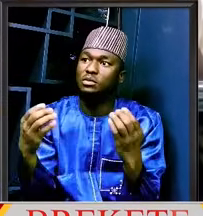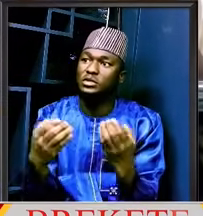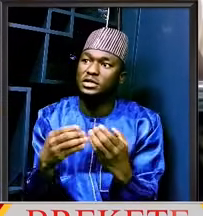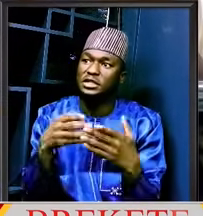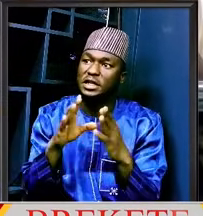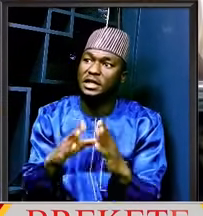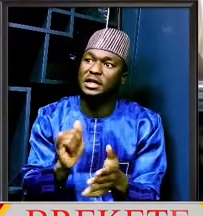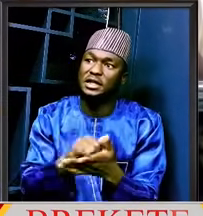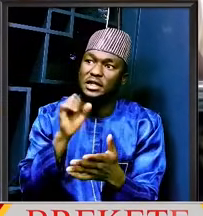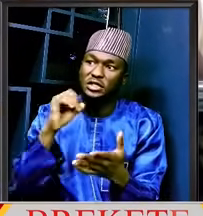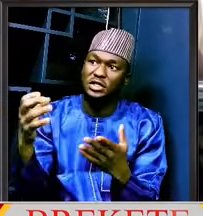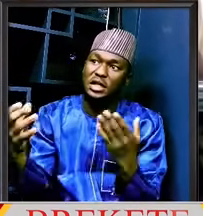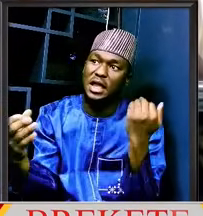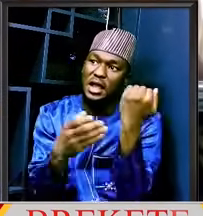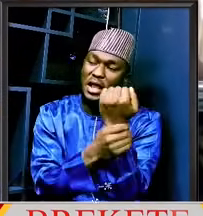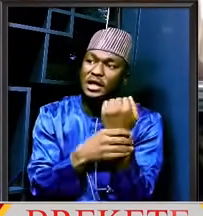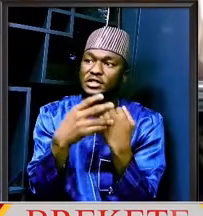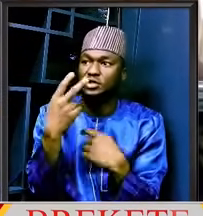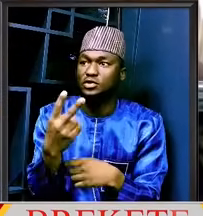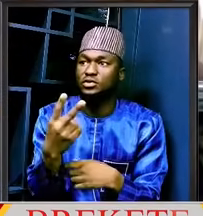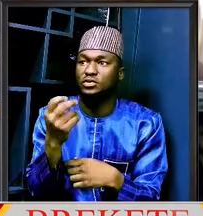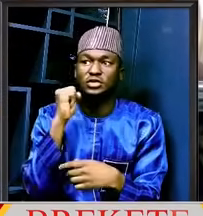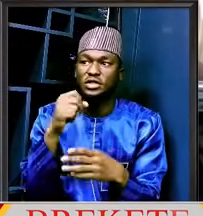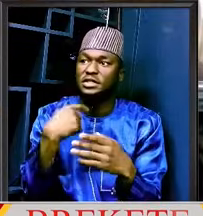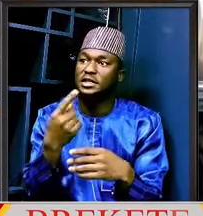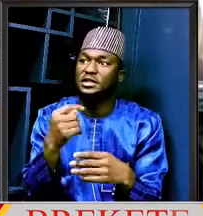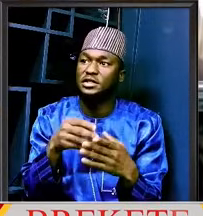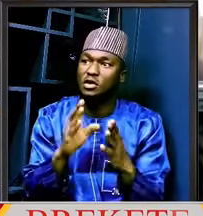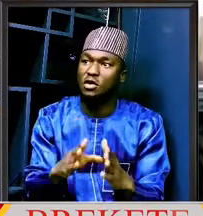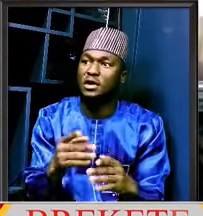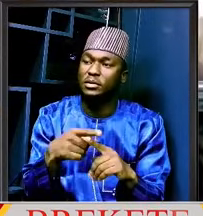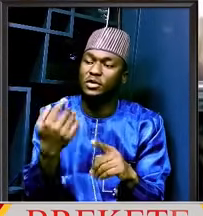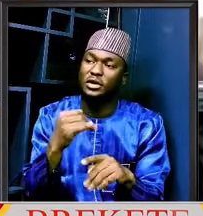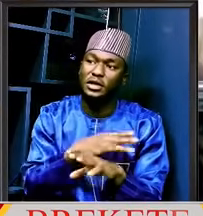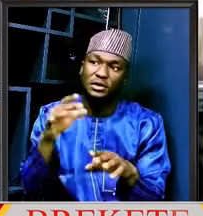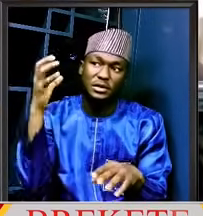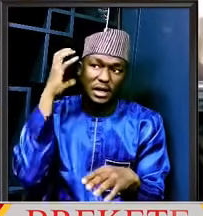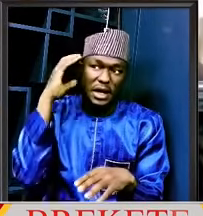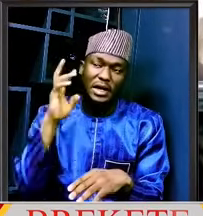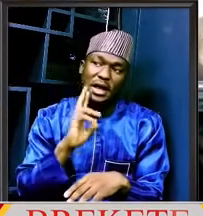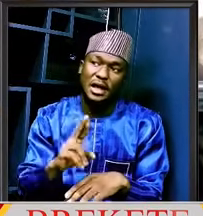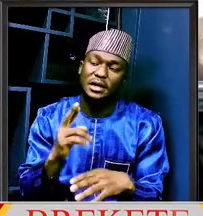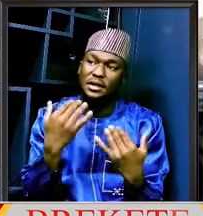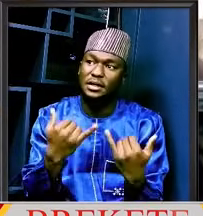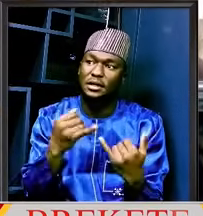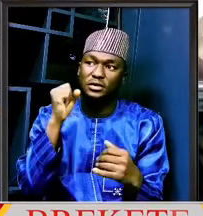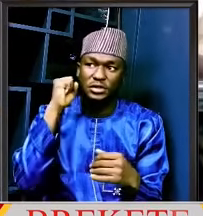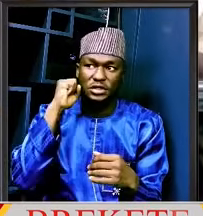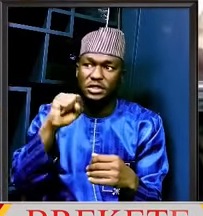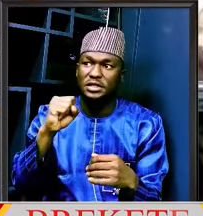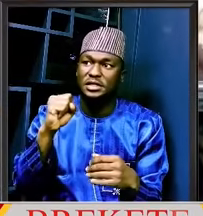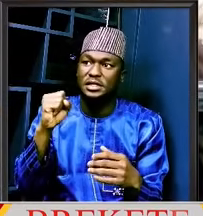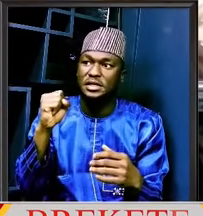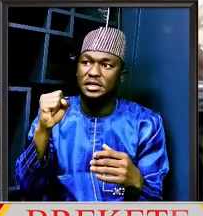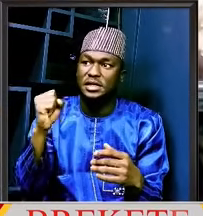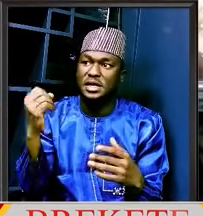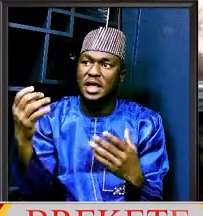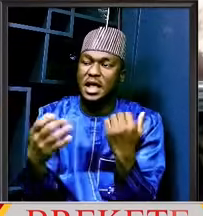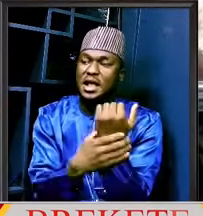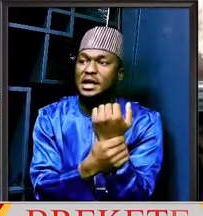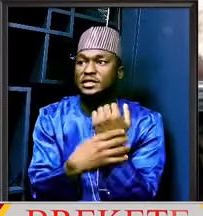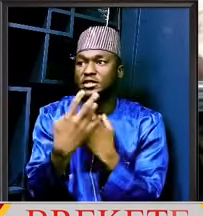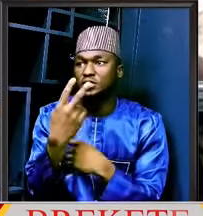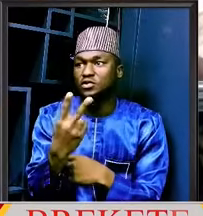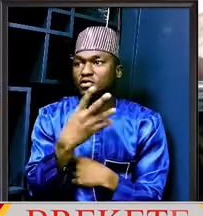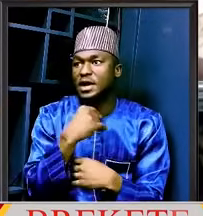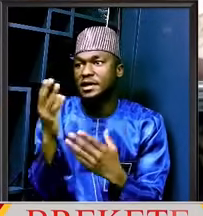caught these 2 goats on her farm. She has already told the owners they did not heed her advice. Now she has physically been able to get 2 of the goats,